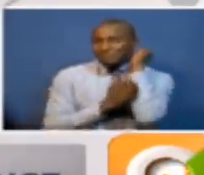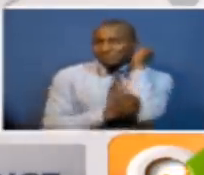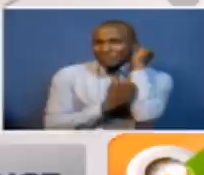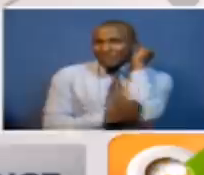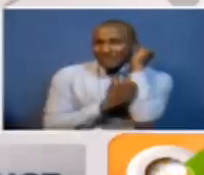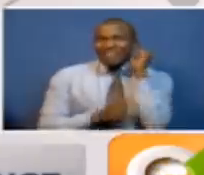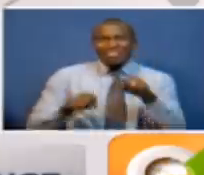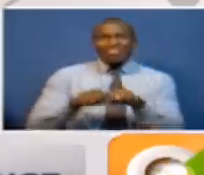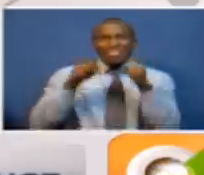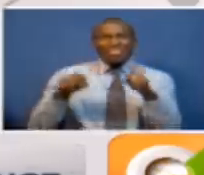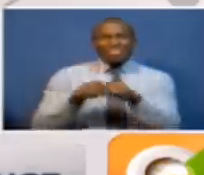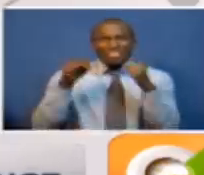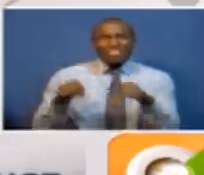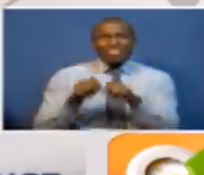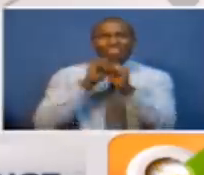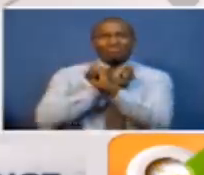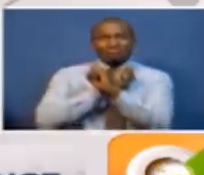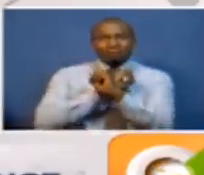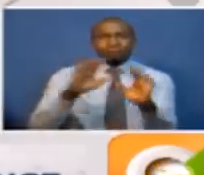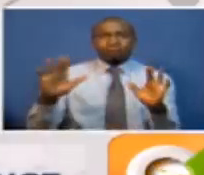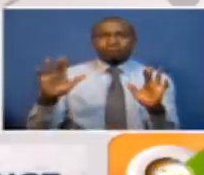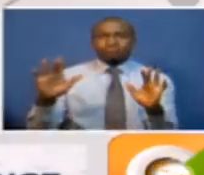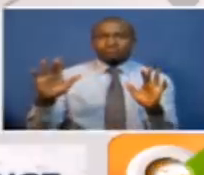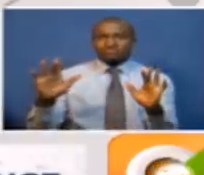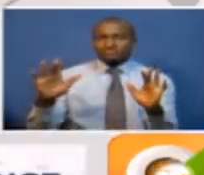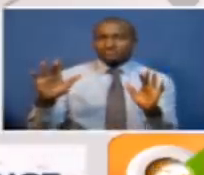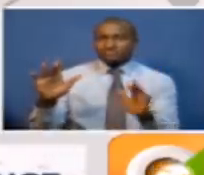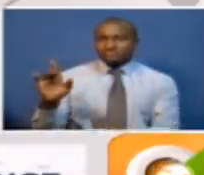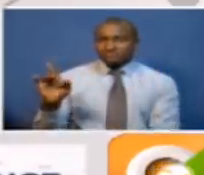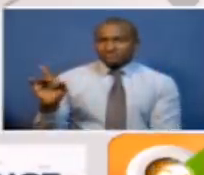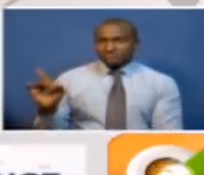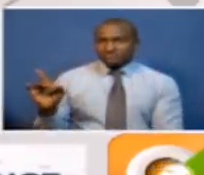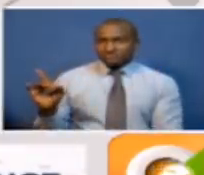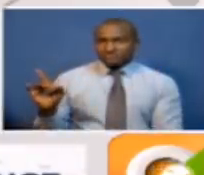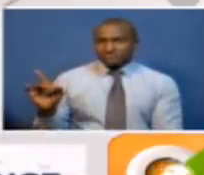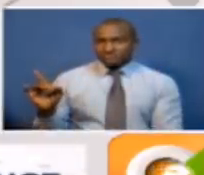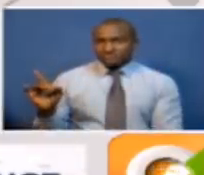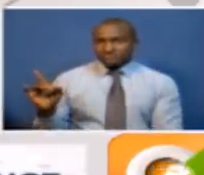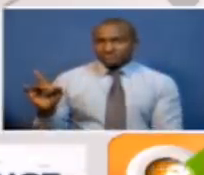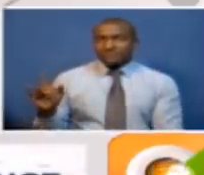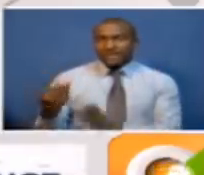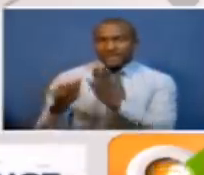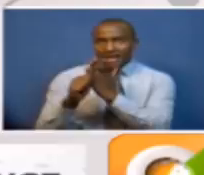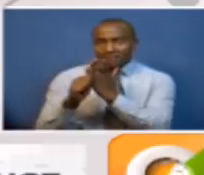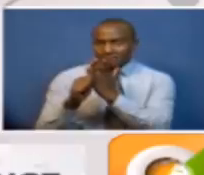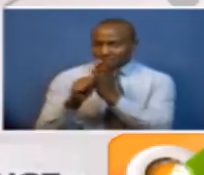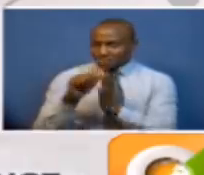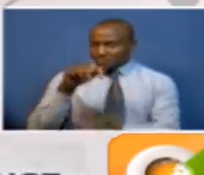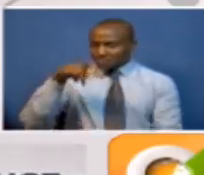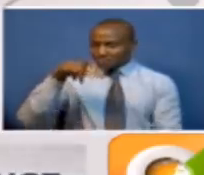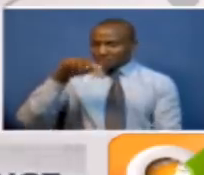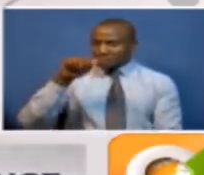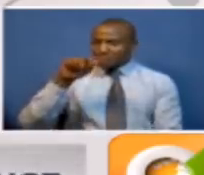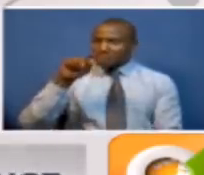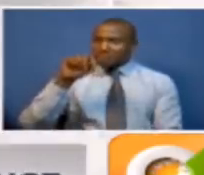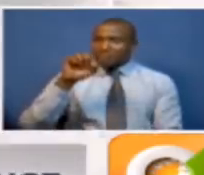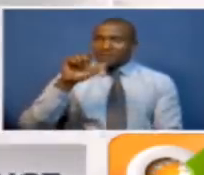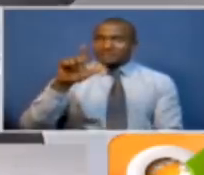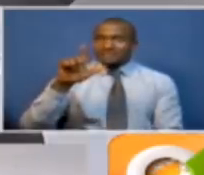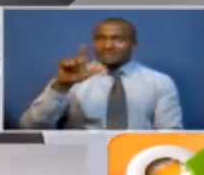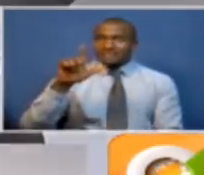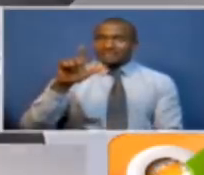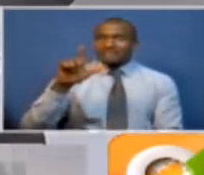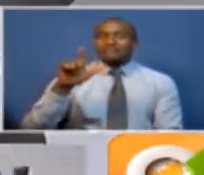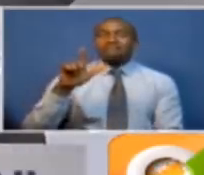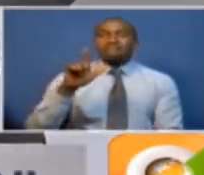and events managers, an employee identified as marketing specialist Rima Patel proposes the introduction